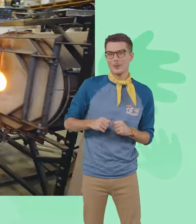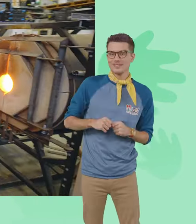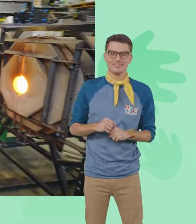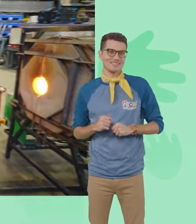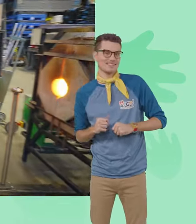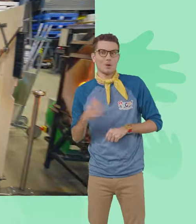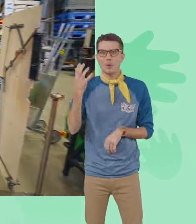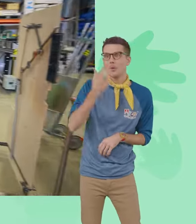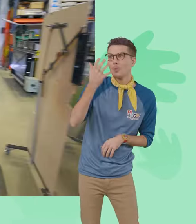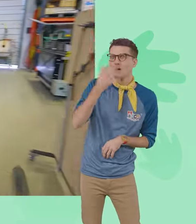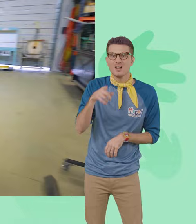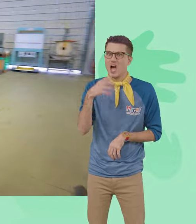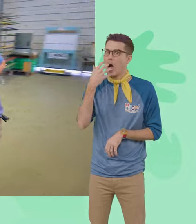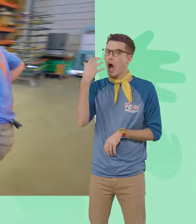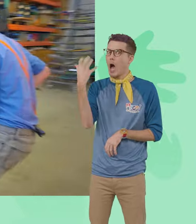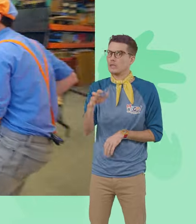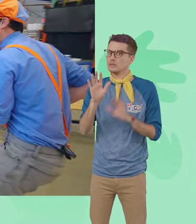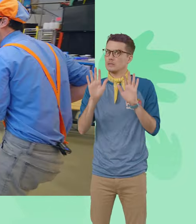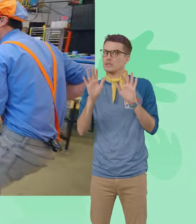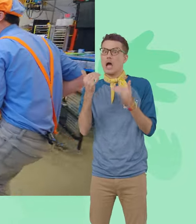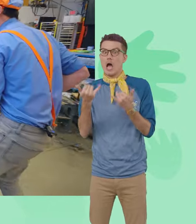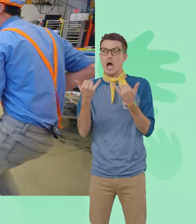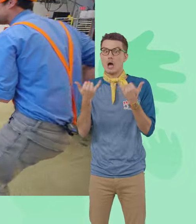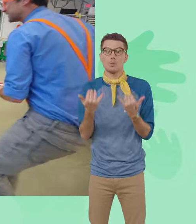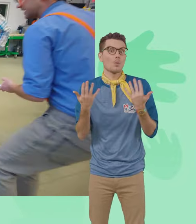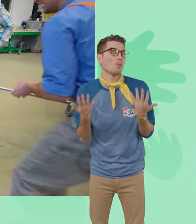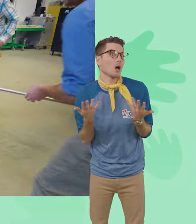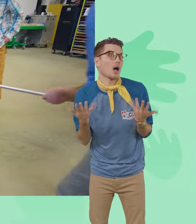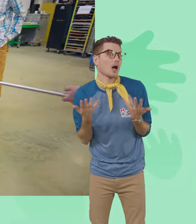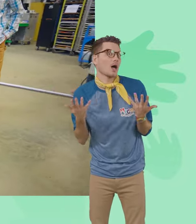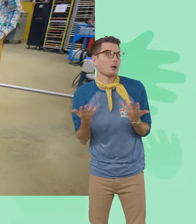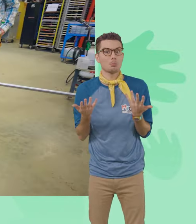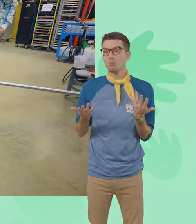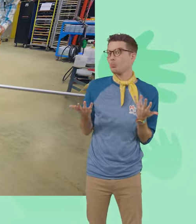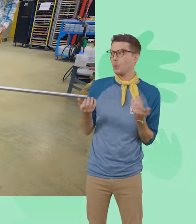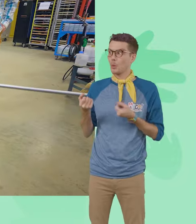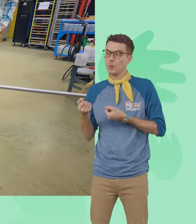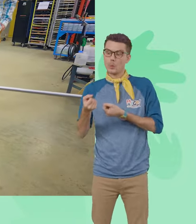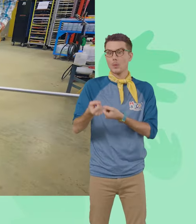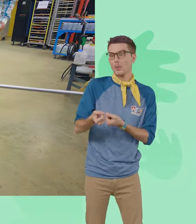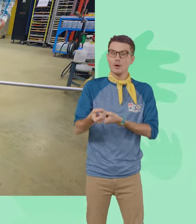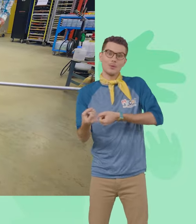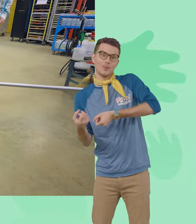Whoa! Whoa. It is very hot! Okay. Now roll it.